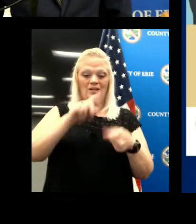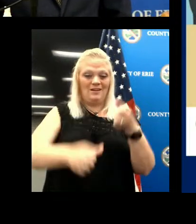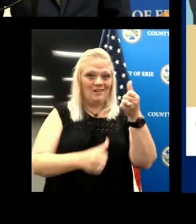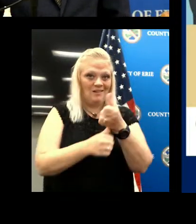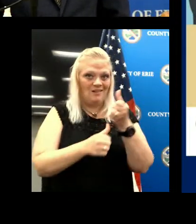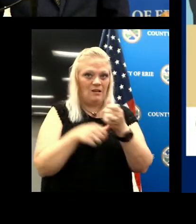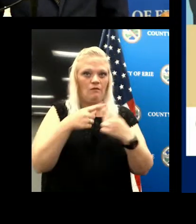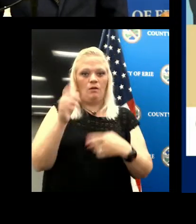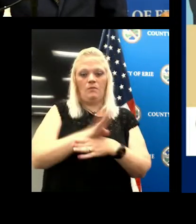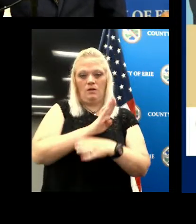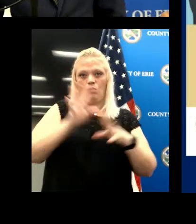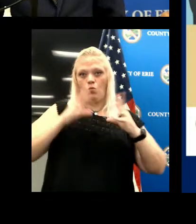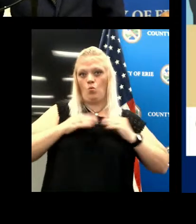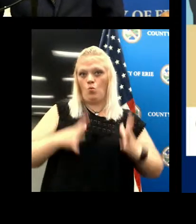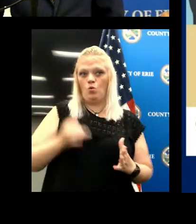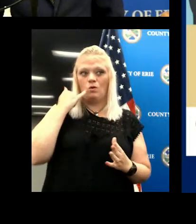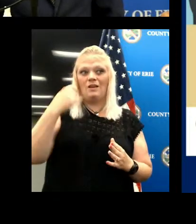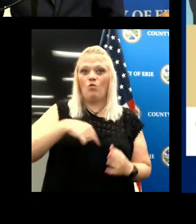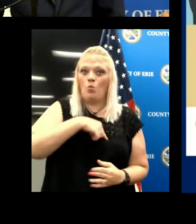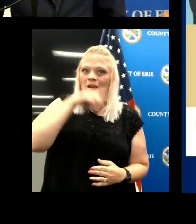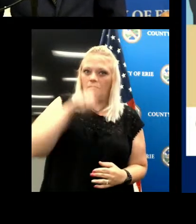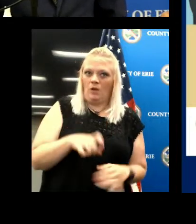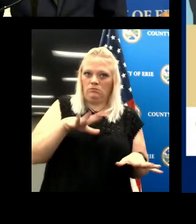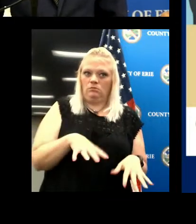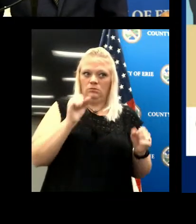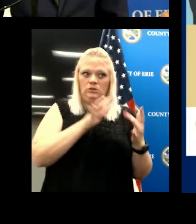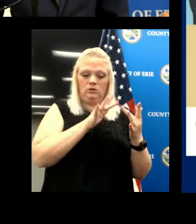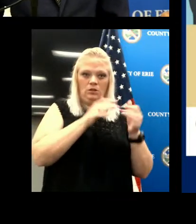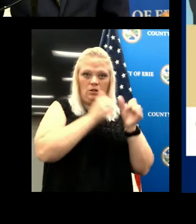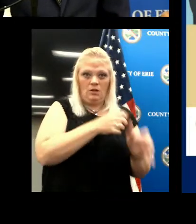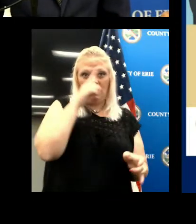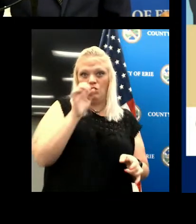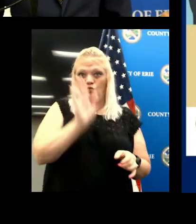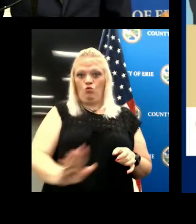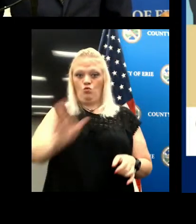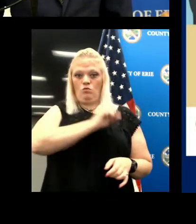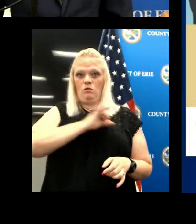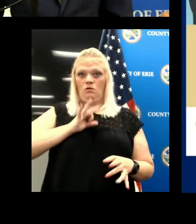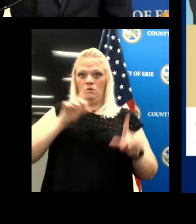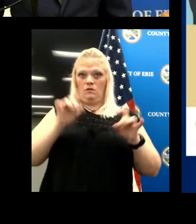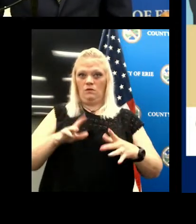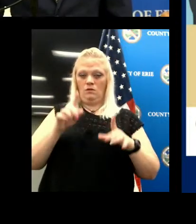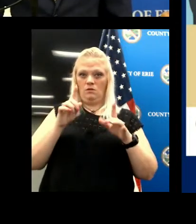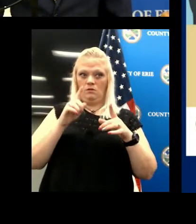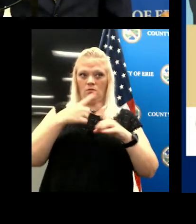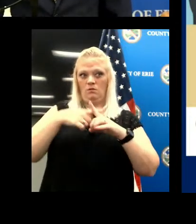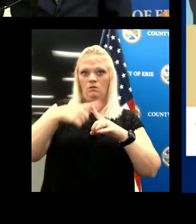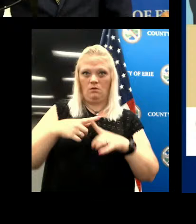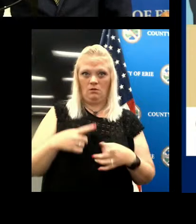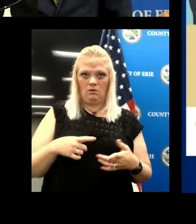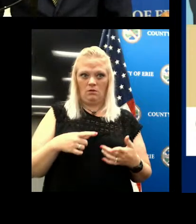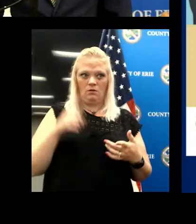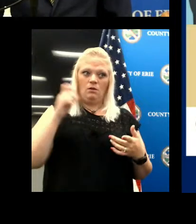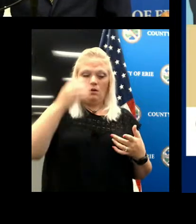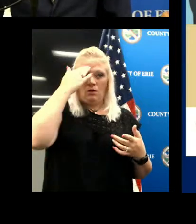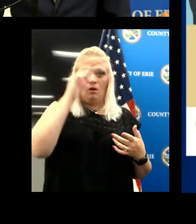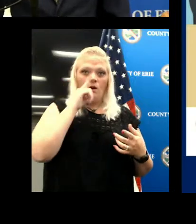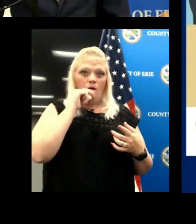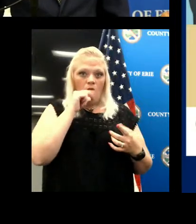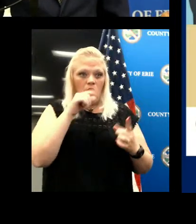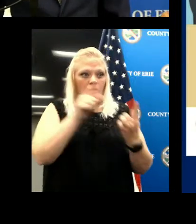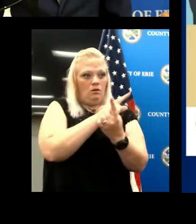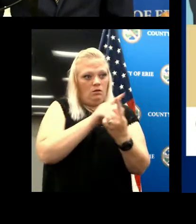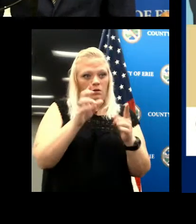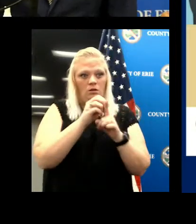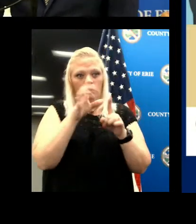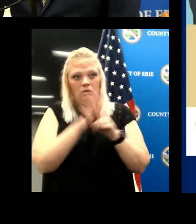from business owners if we have to do the contact tracing because one of your employees tests positive, because we need to know who they may have been exposed to